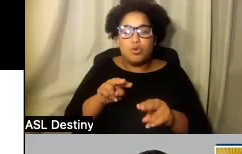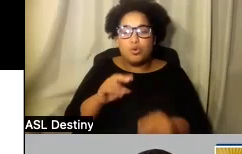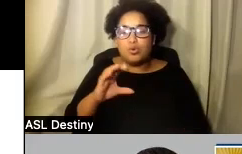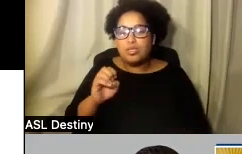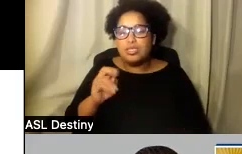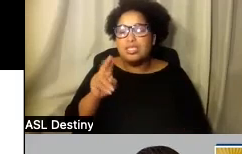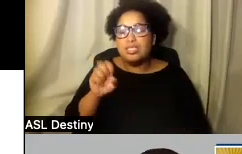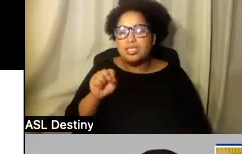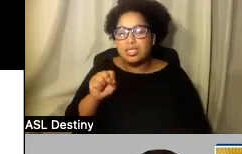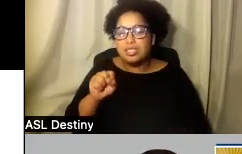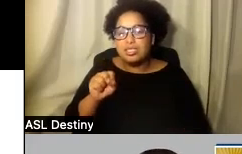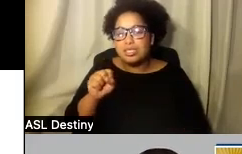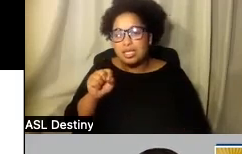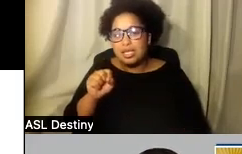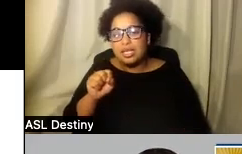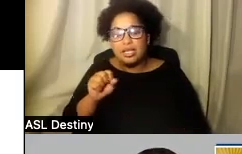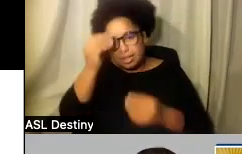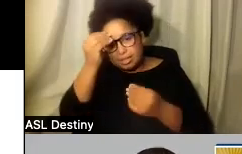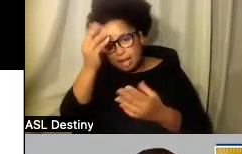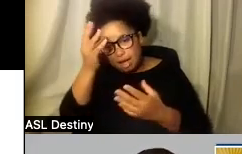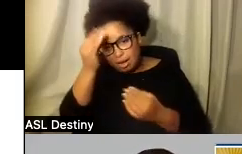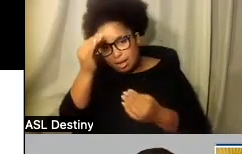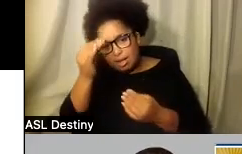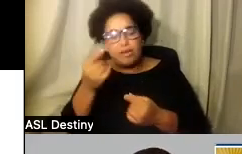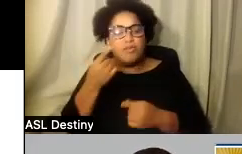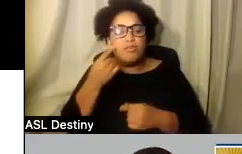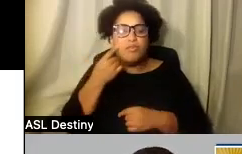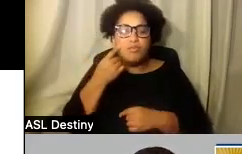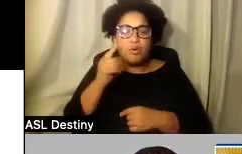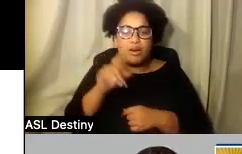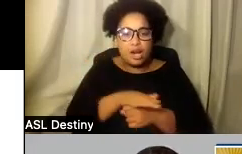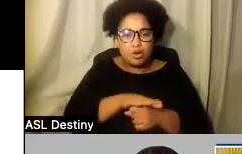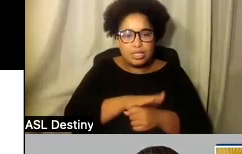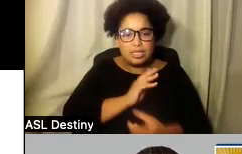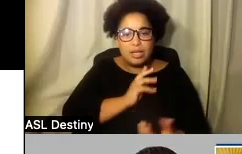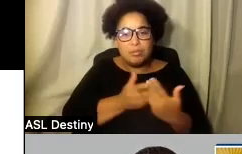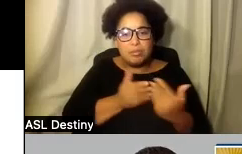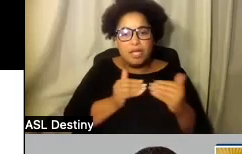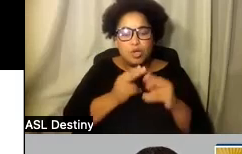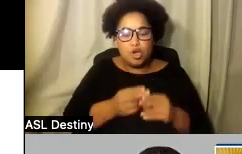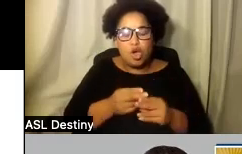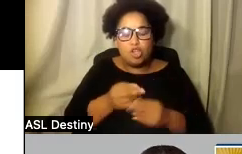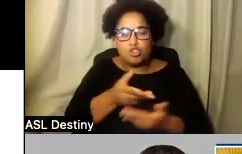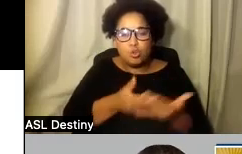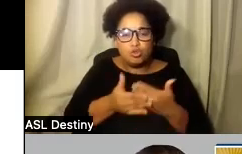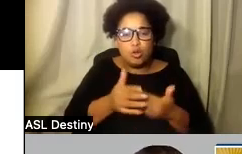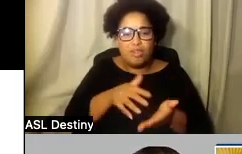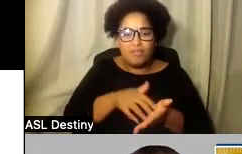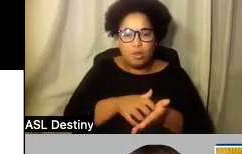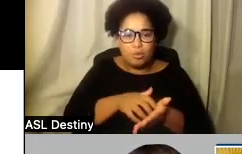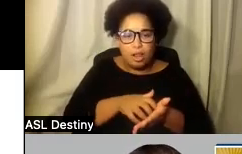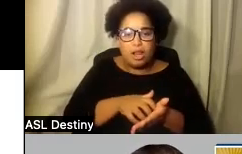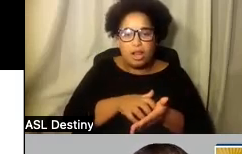for areas that were met a certain criteria for social vulnerability on the social